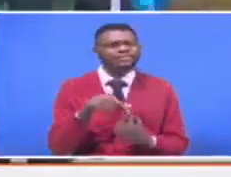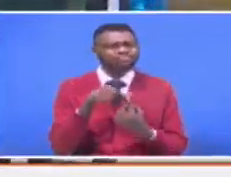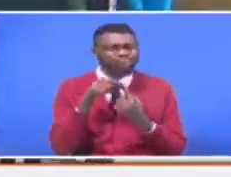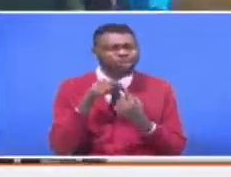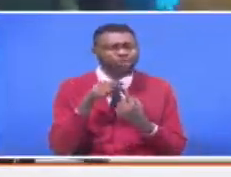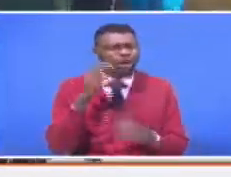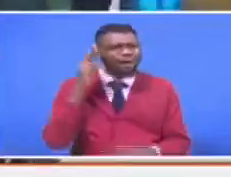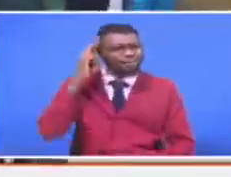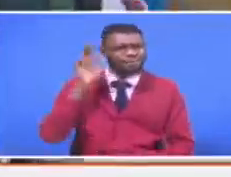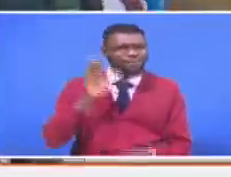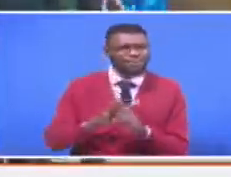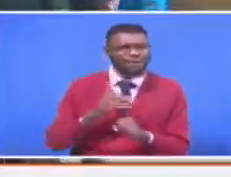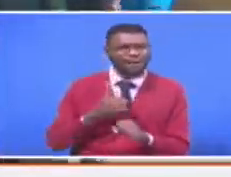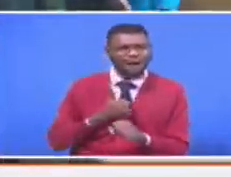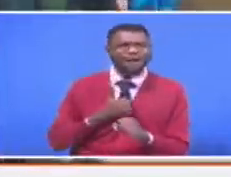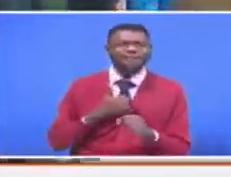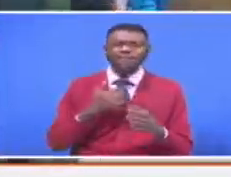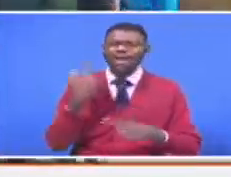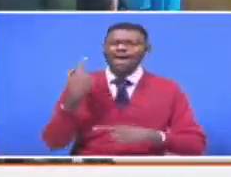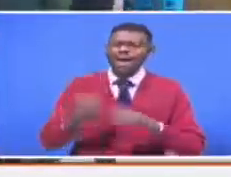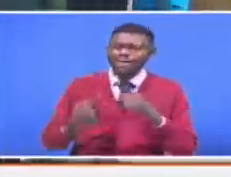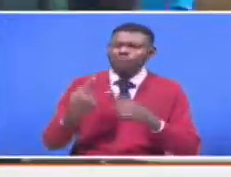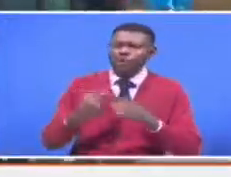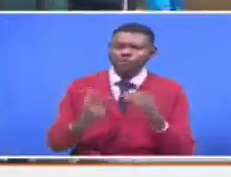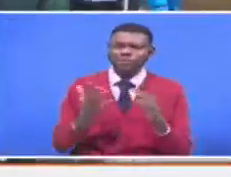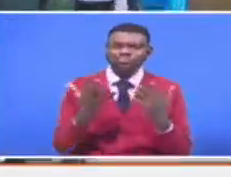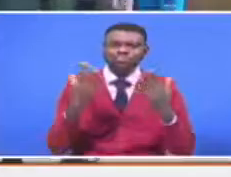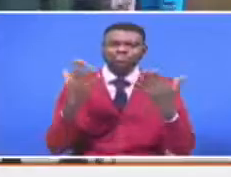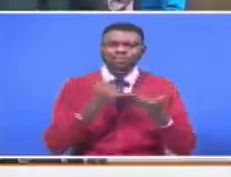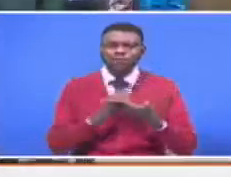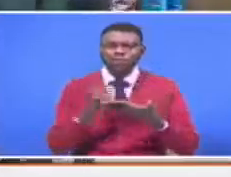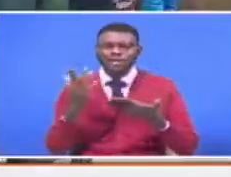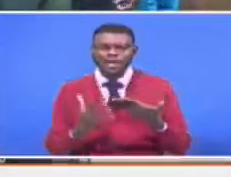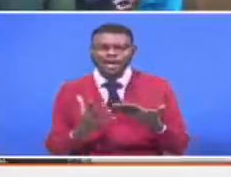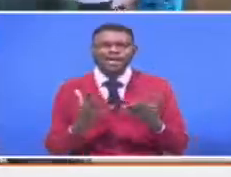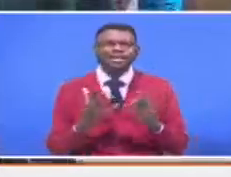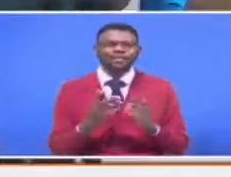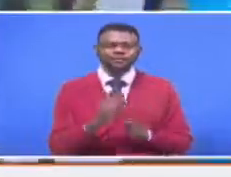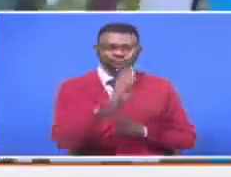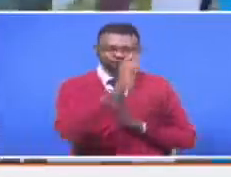annual celebration has been turned into a weekend event to respect